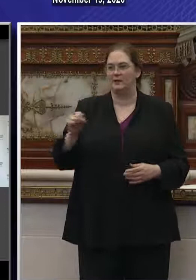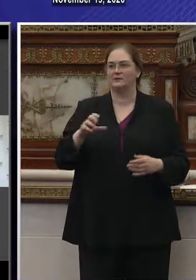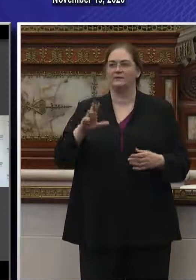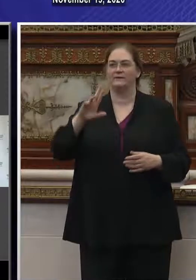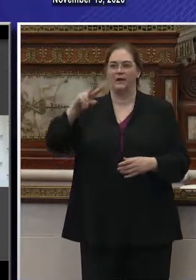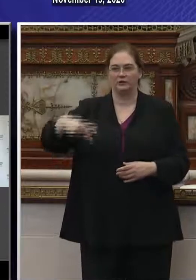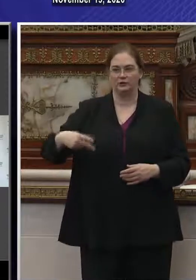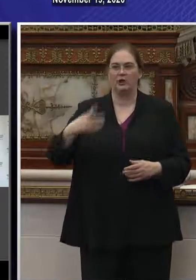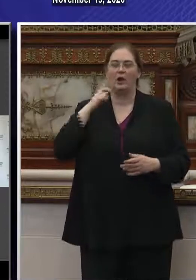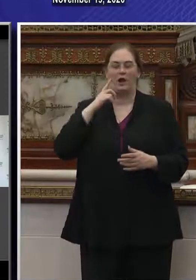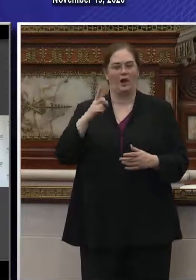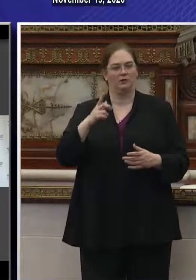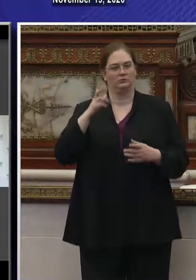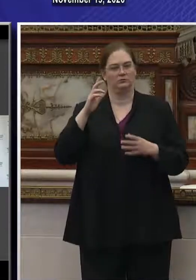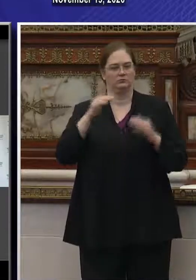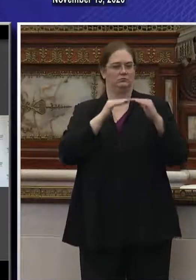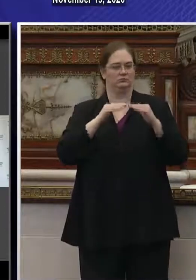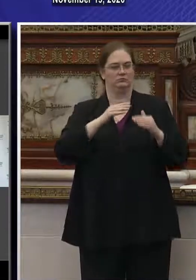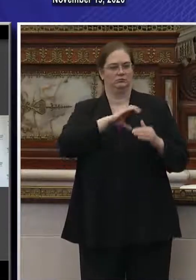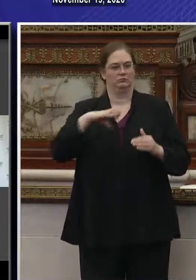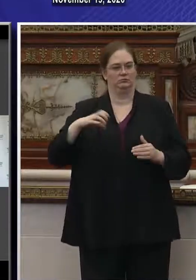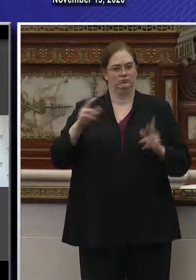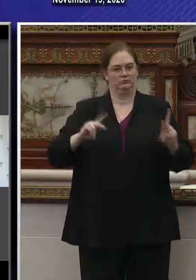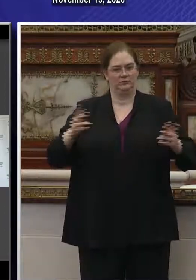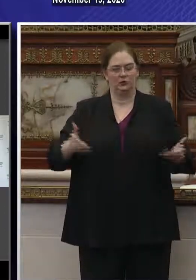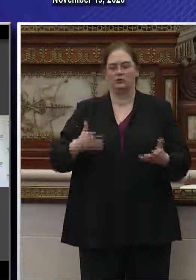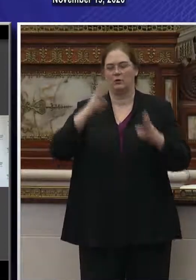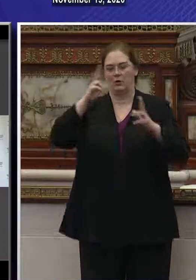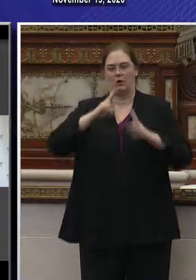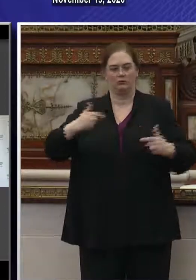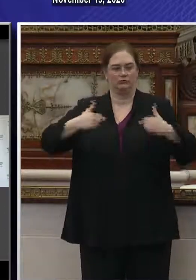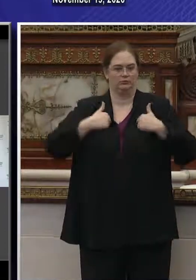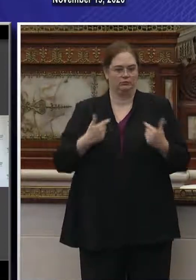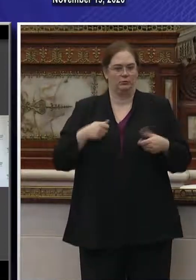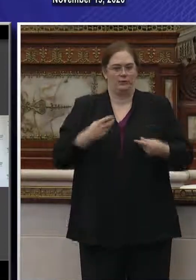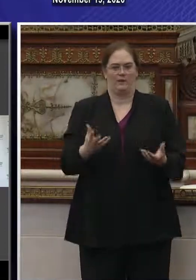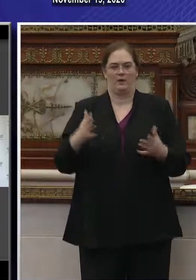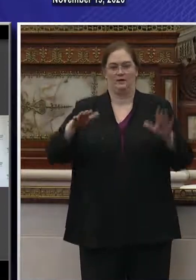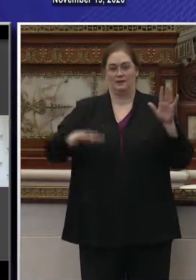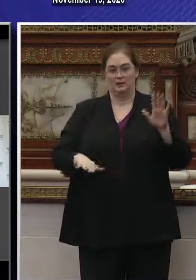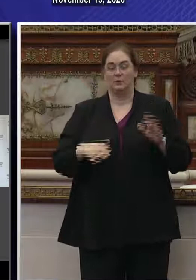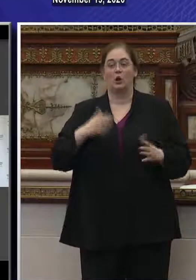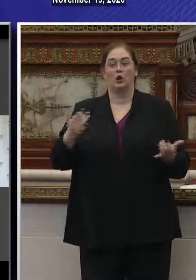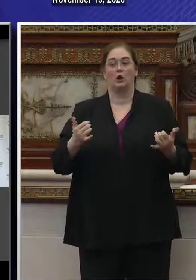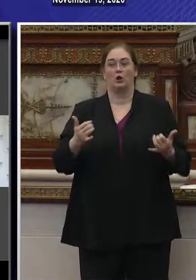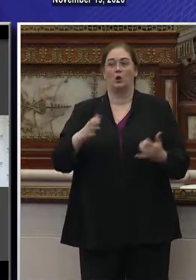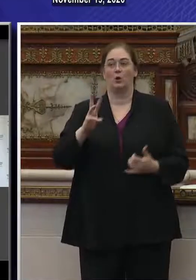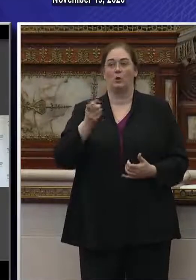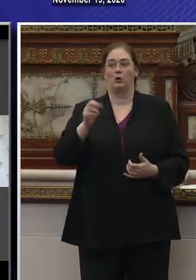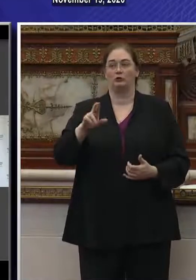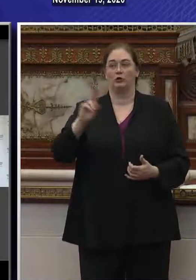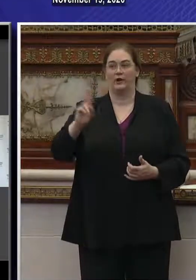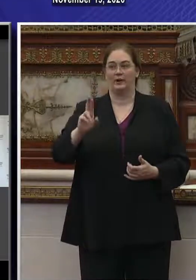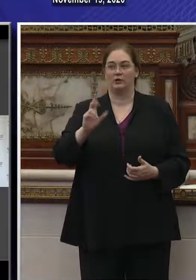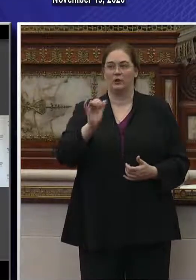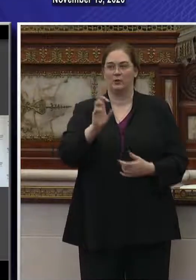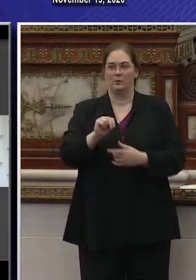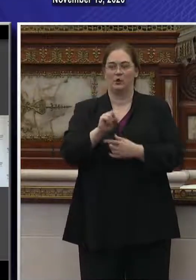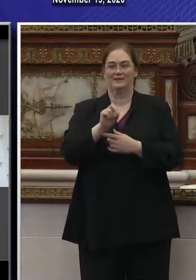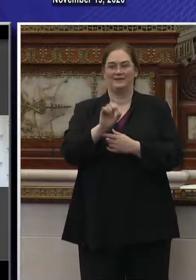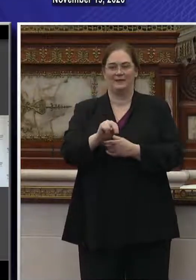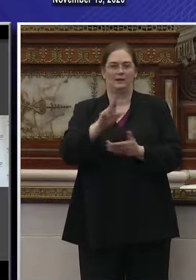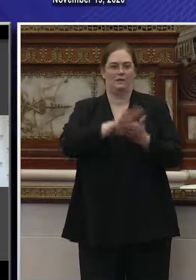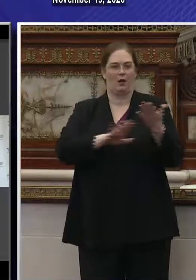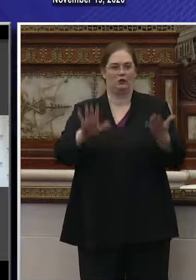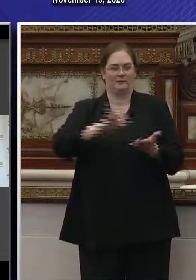and your distinguished councilmen colleagues. It is truly an honor to be providing this testimony. I currently serve as the Walter H. and Leonore Annenberg Dean of the